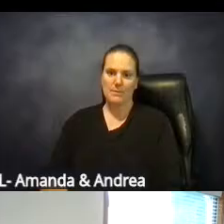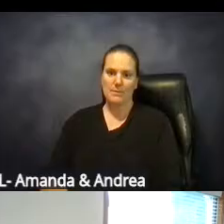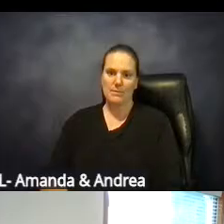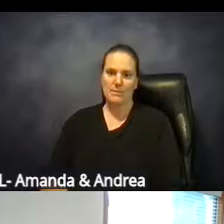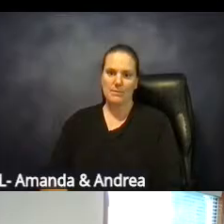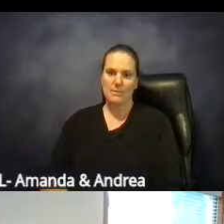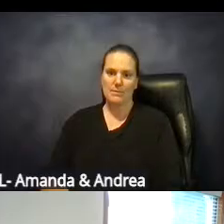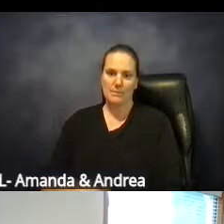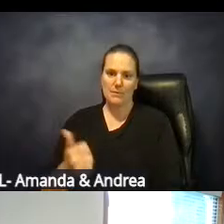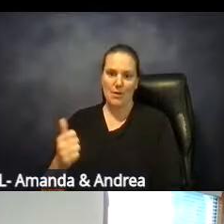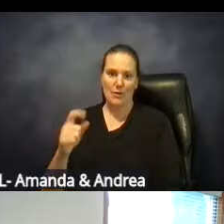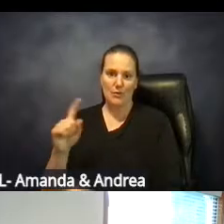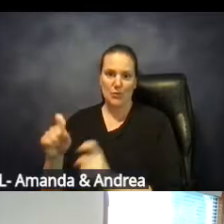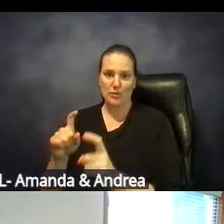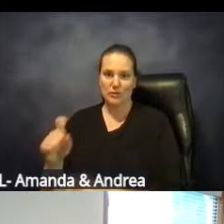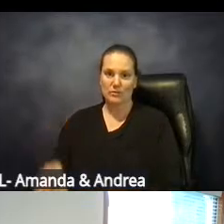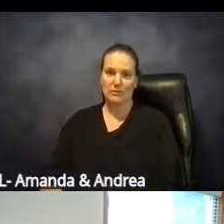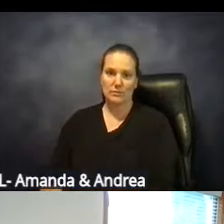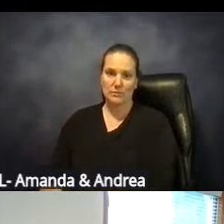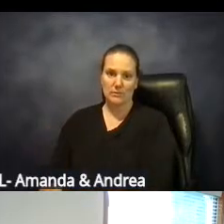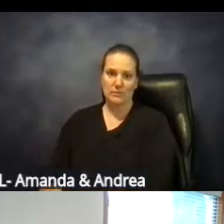Other questions?